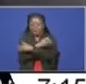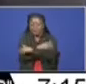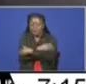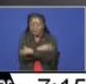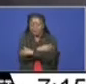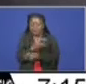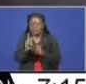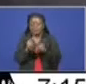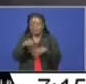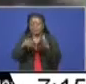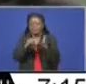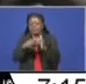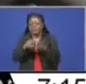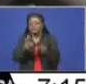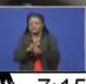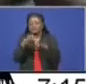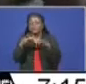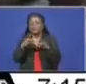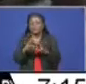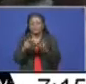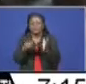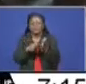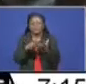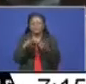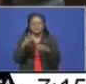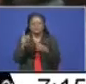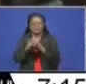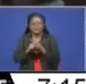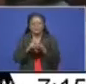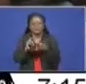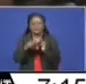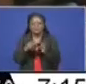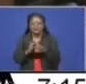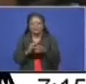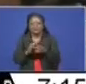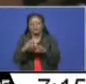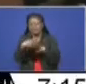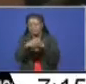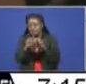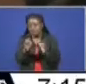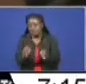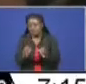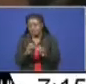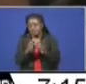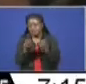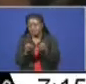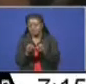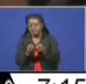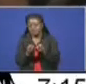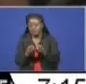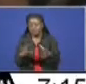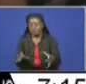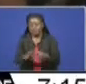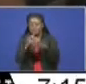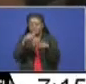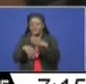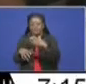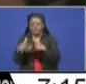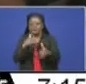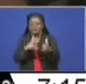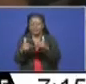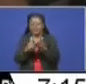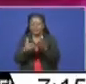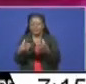meaningful way. Well, this month, a number of organizations have been joining in the fight against breast cancer,